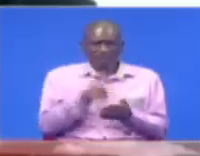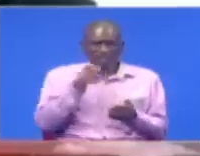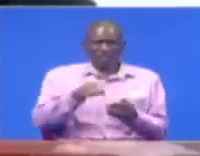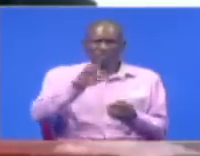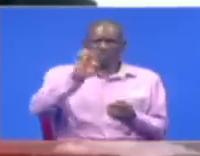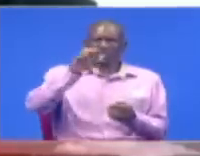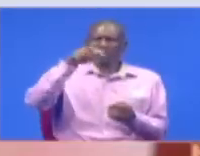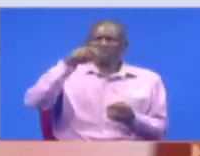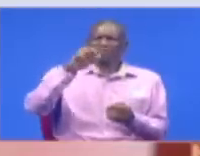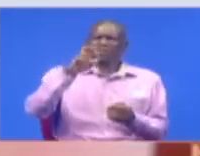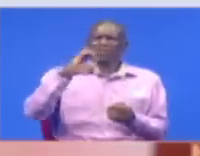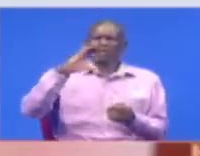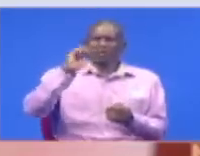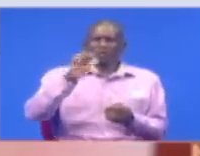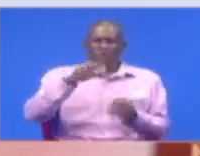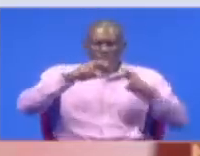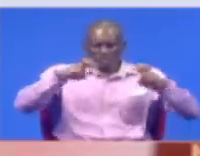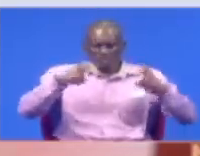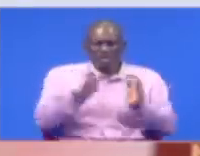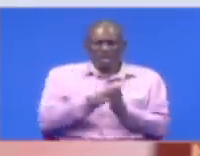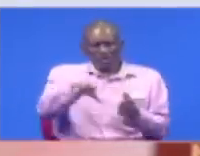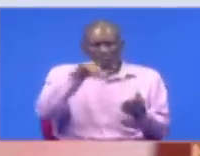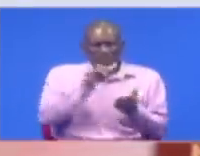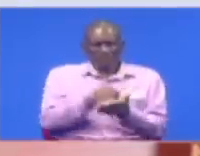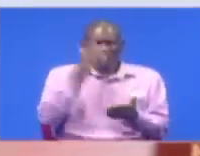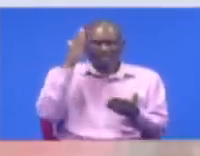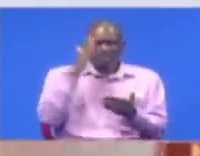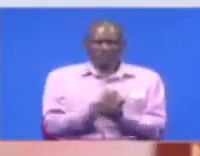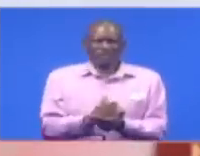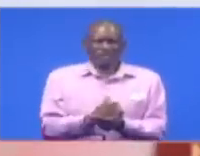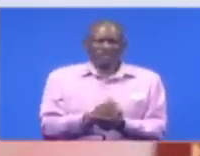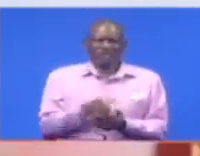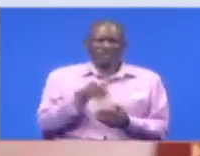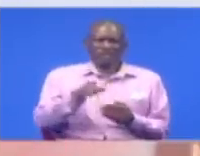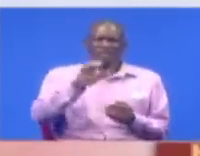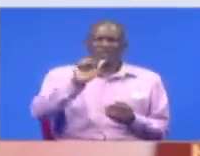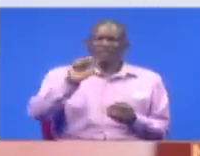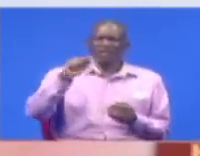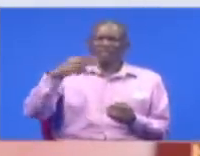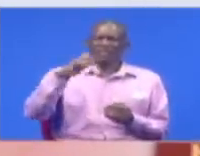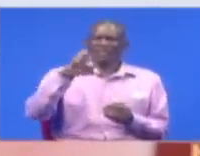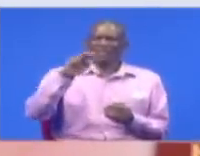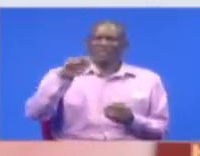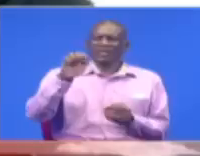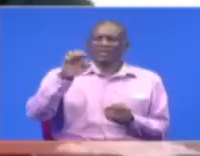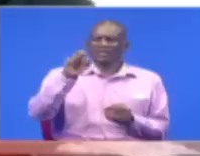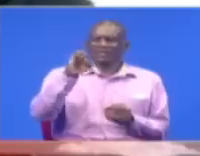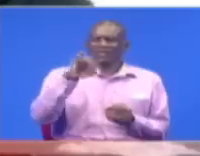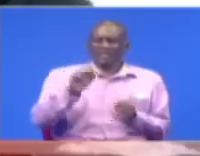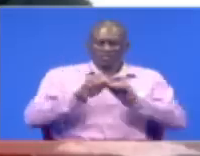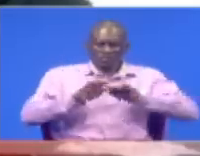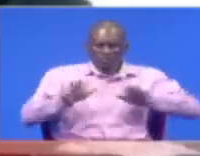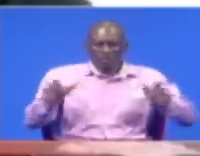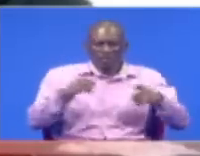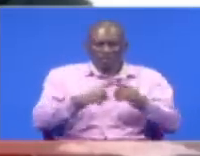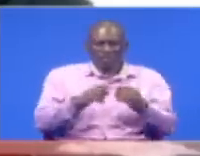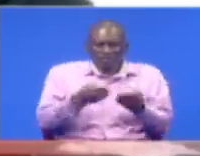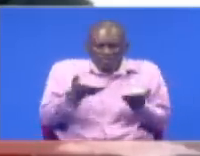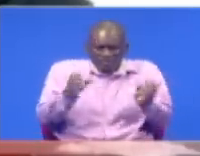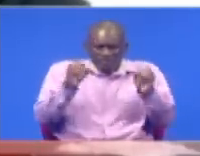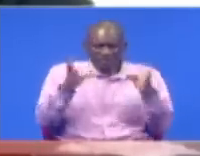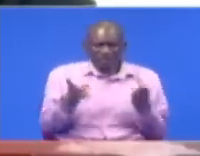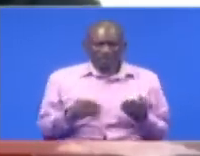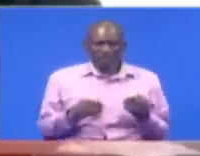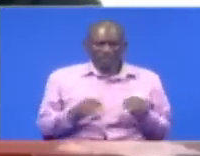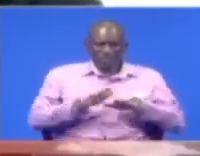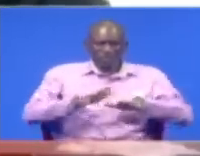empirical study. Yes. And you found that, in fact, euthanasia is widespread, but under the table.